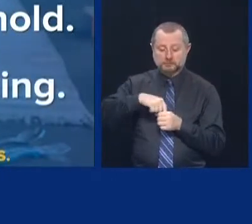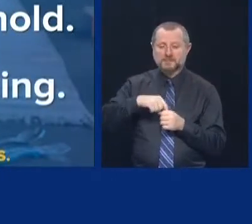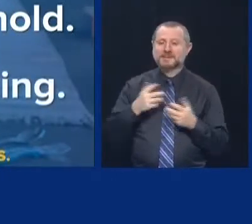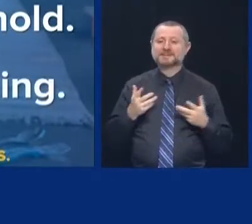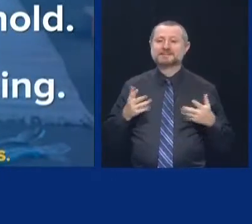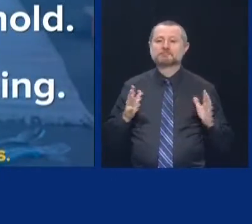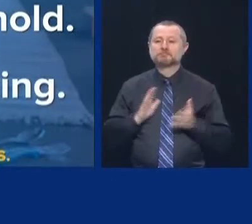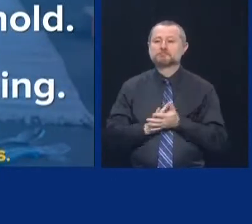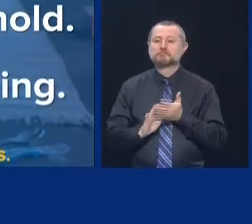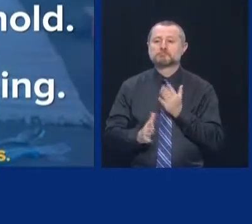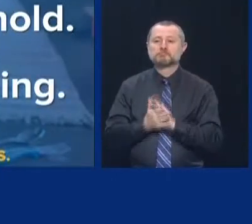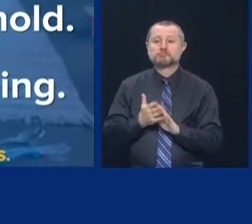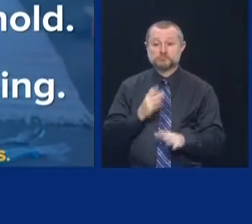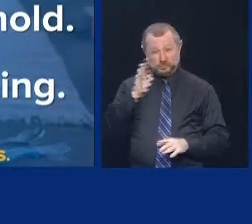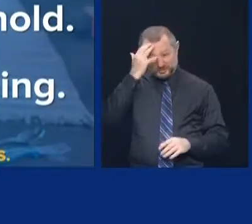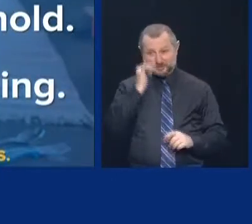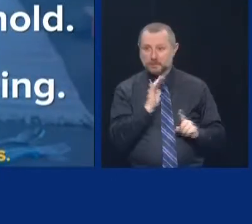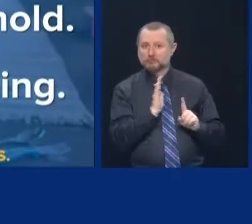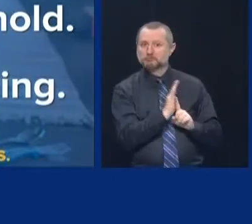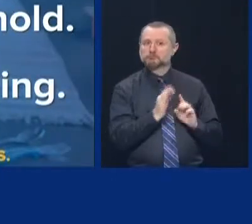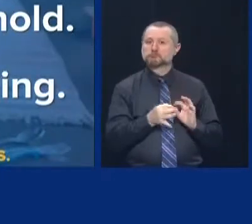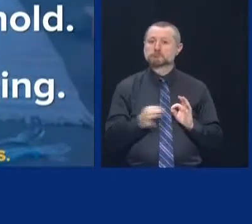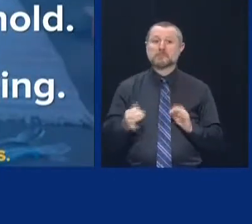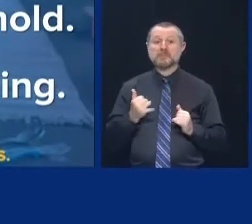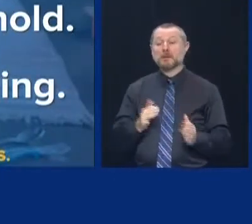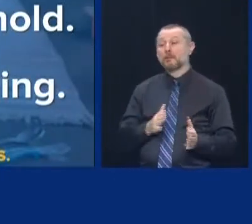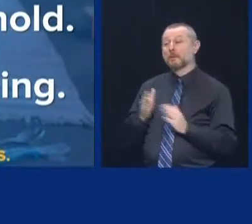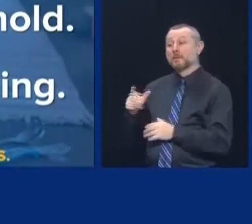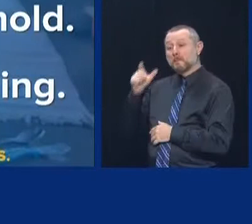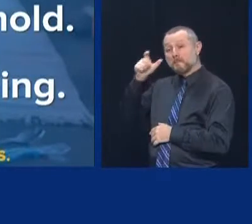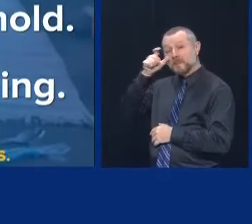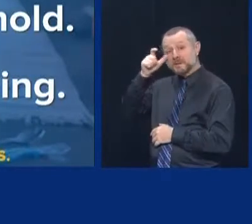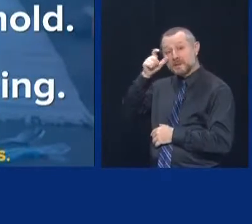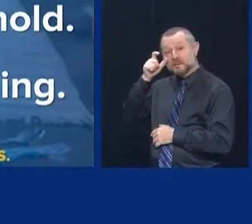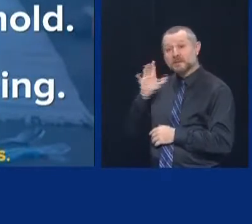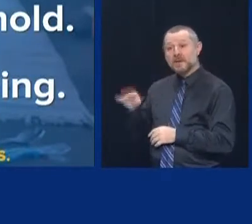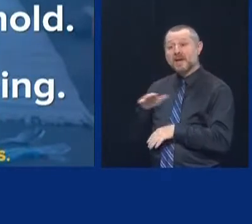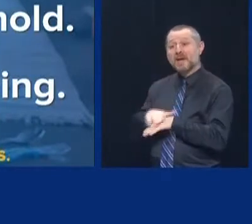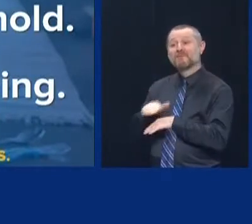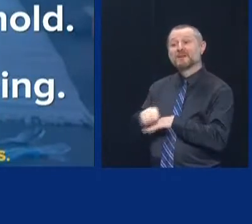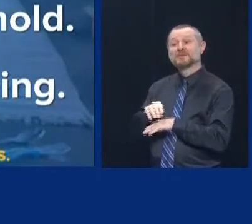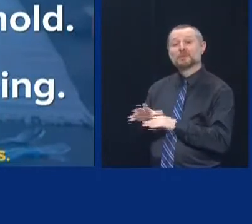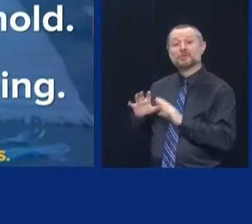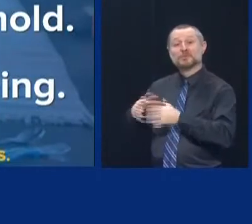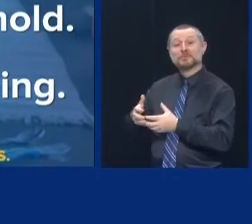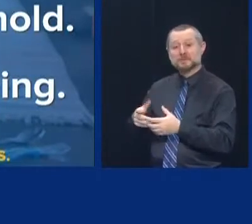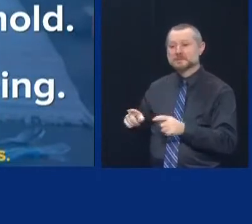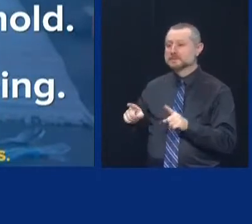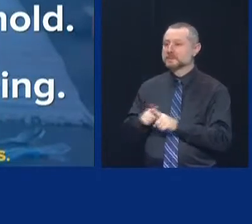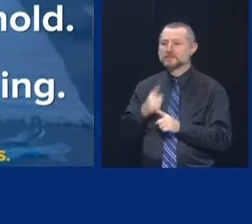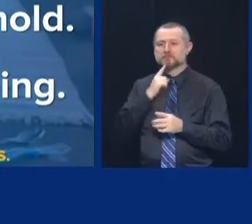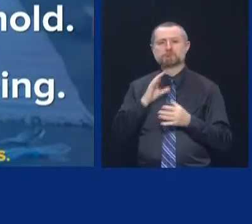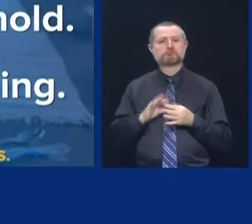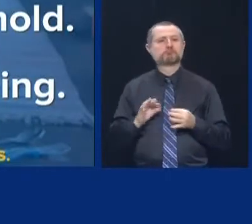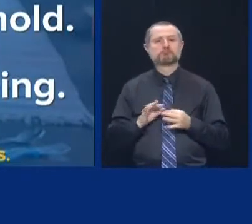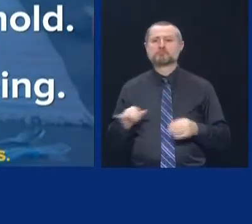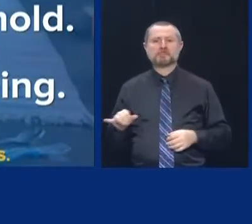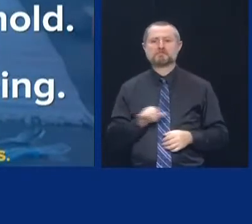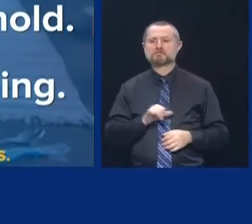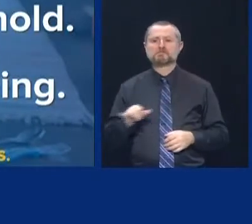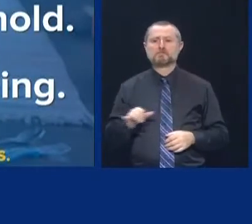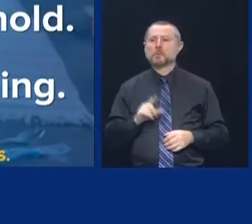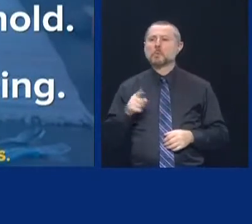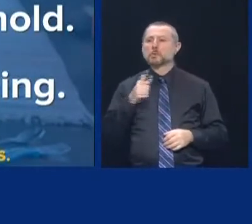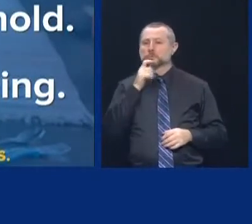Trump. Joe Biden's COVID advisors say the exact same thing.